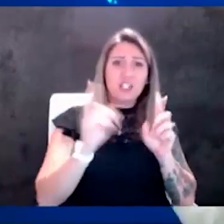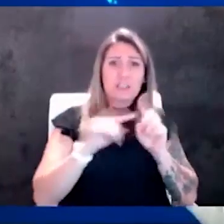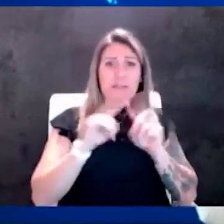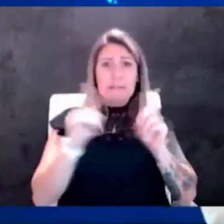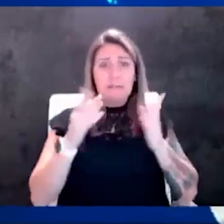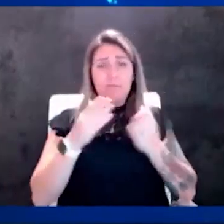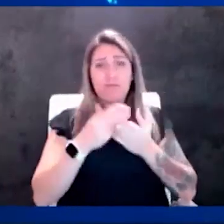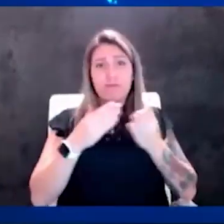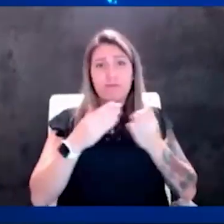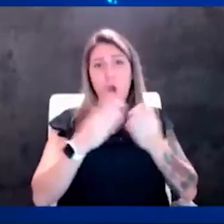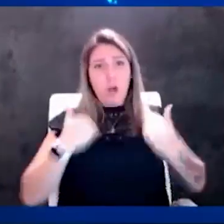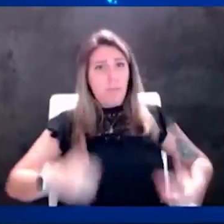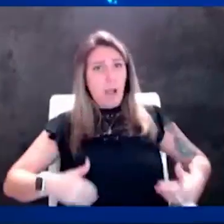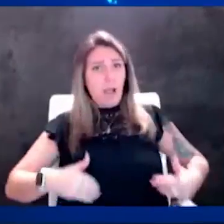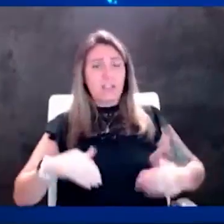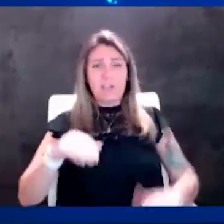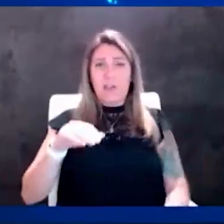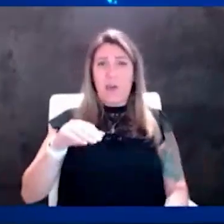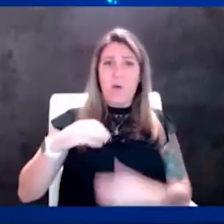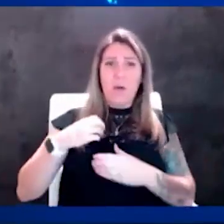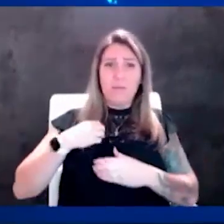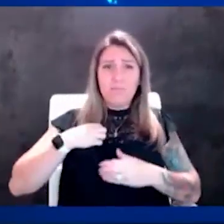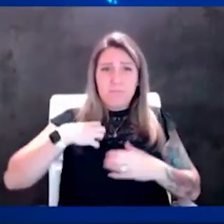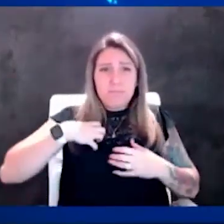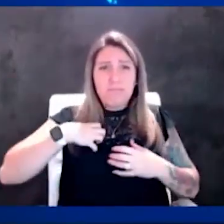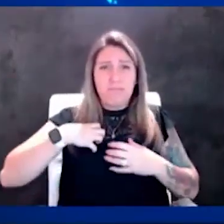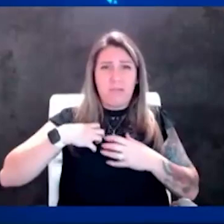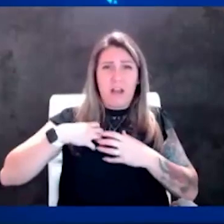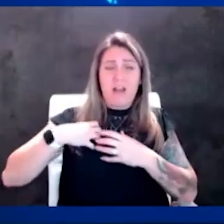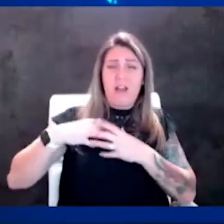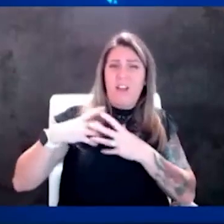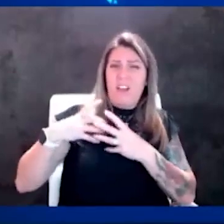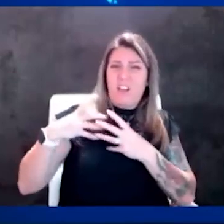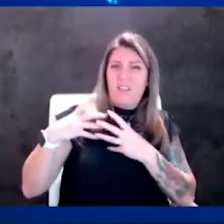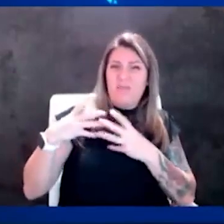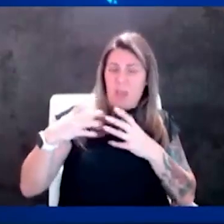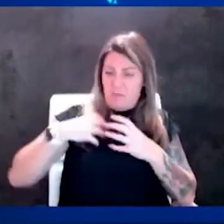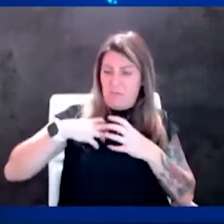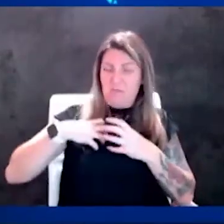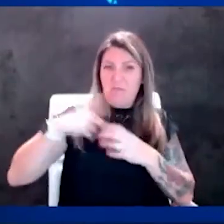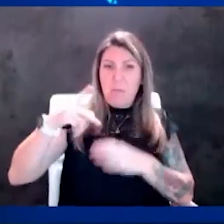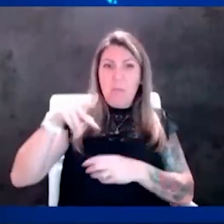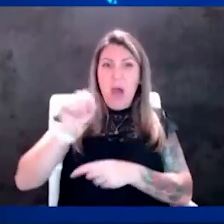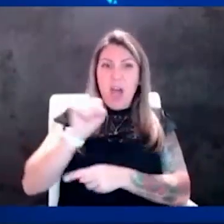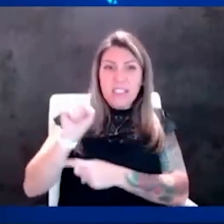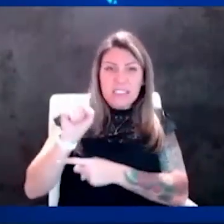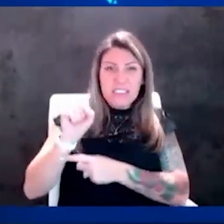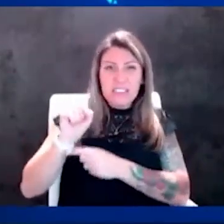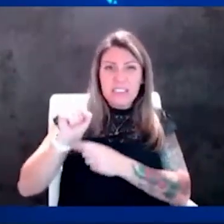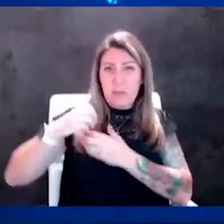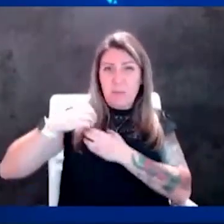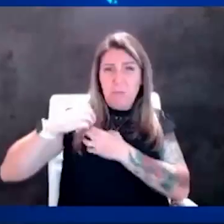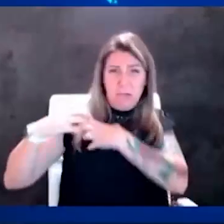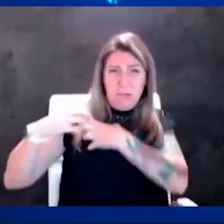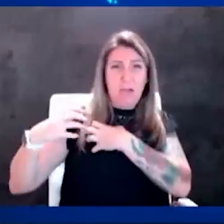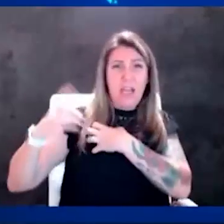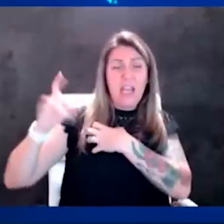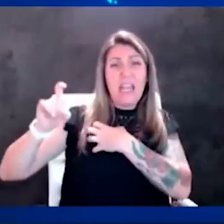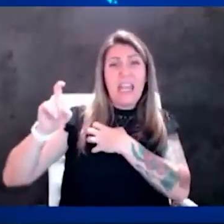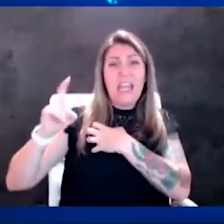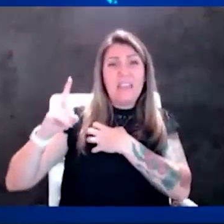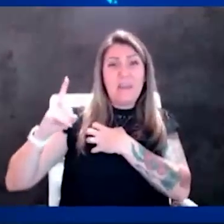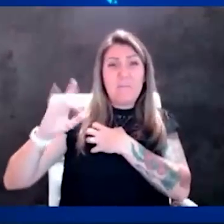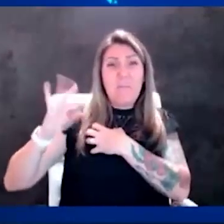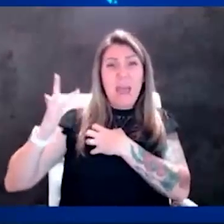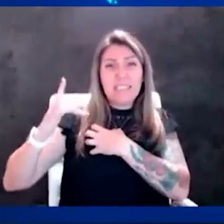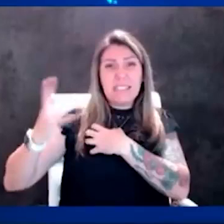you have an abscess, you got a big pool, a pocket of pus somewhere, you got to get the antibiotic in there, it's got to penetrate, you got to really kill all that